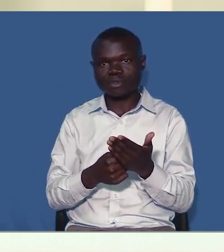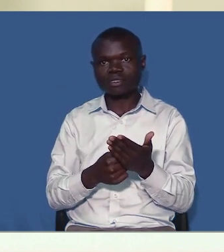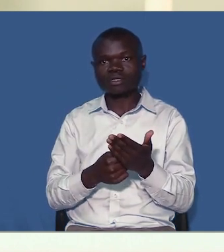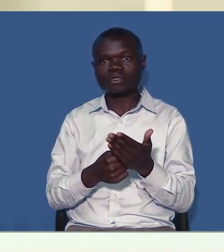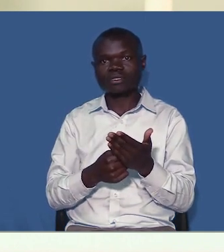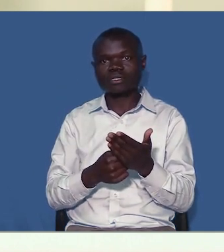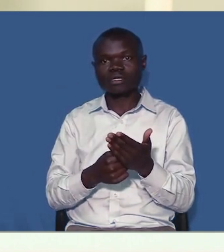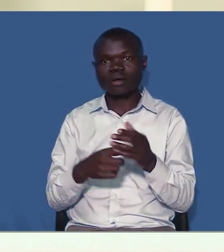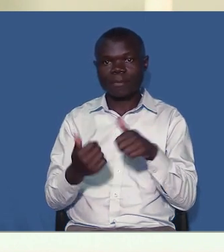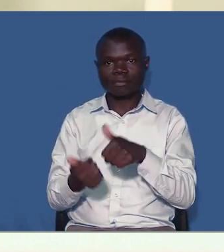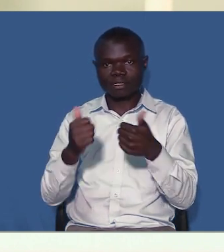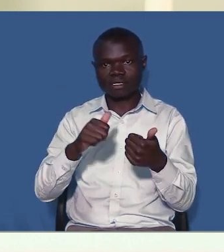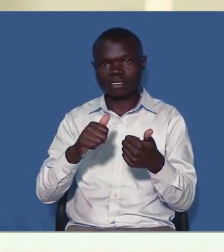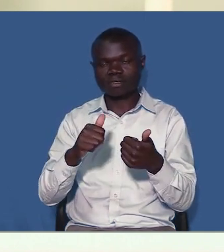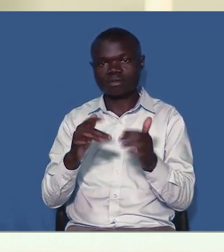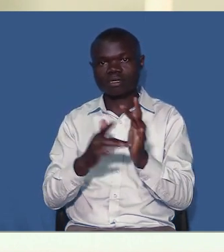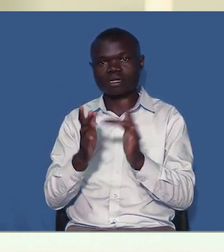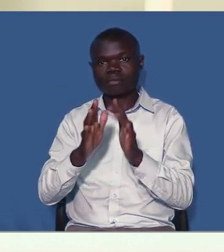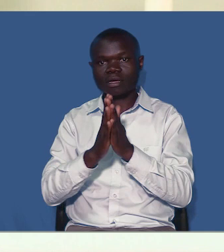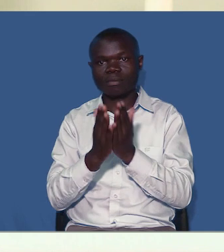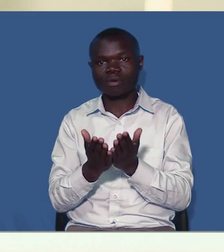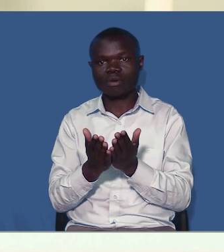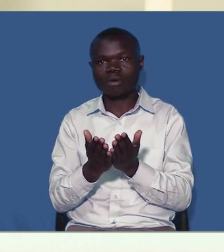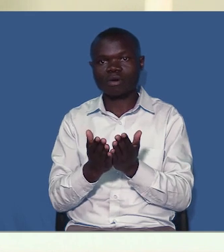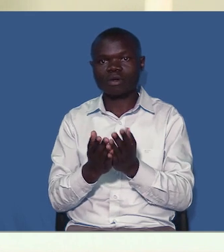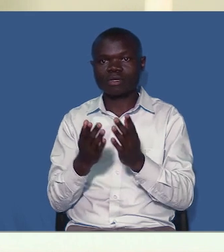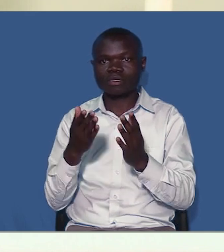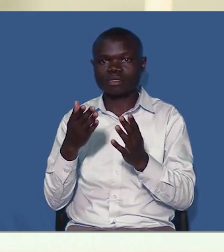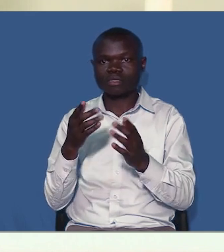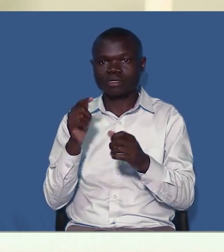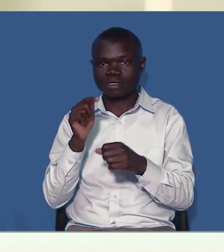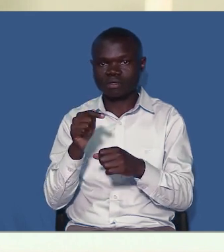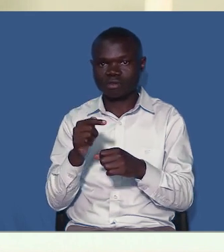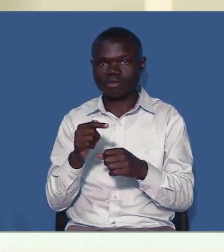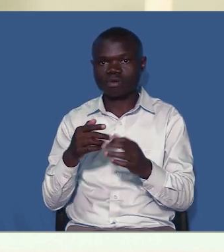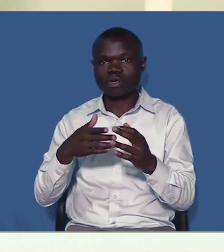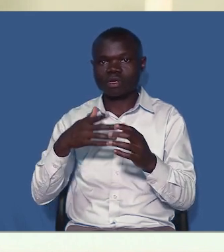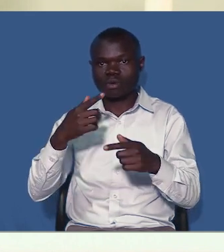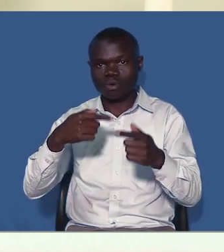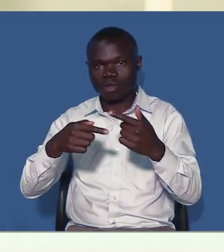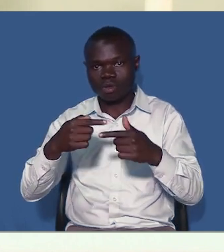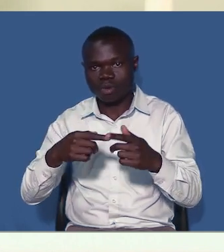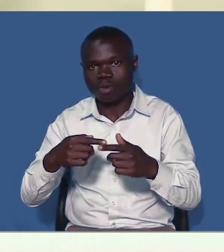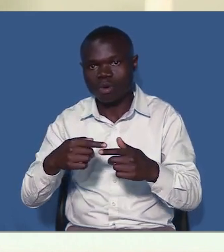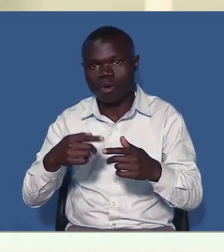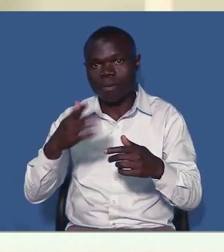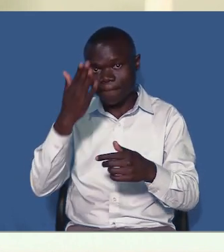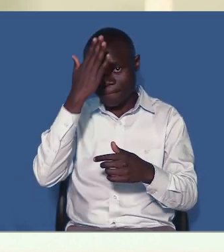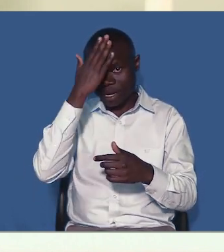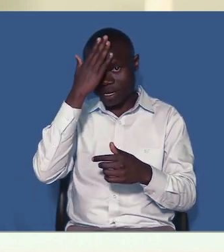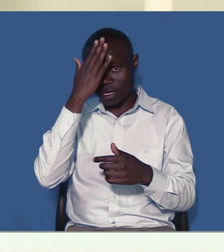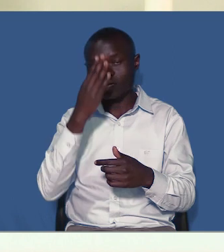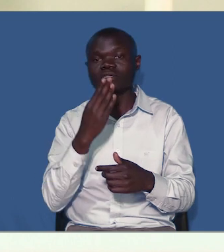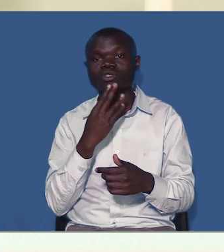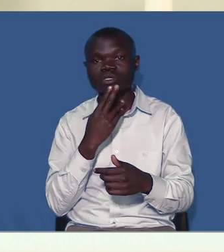Bible. This is what we went through on Monday and Tuesday, and we looked at baptism